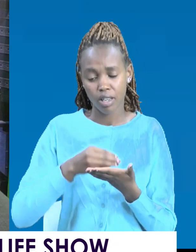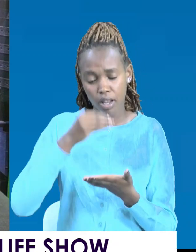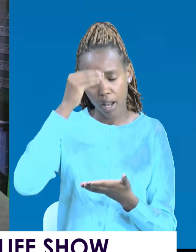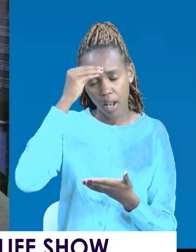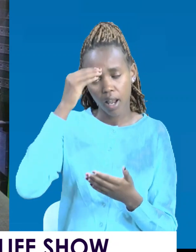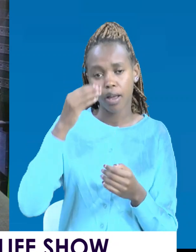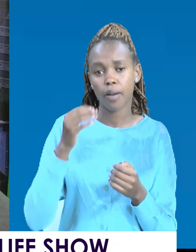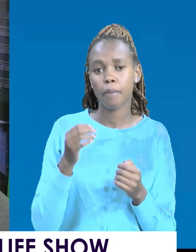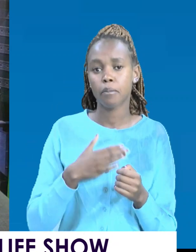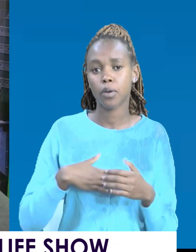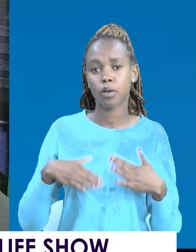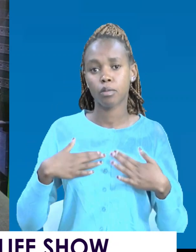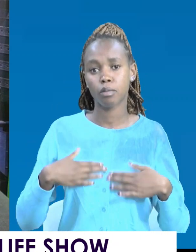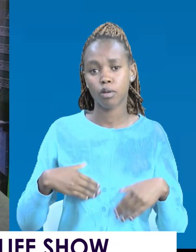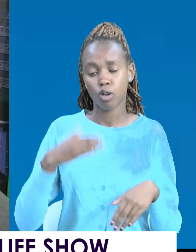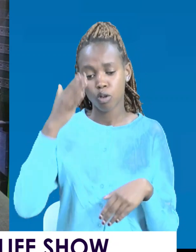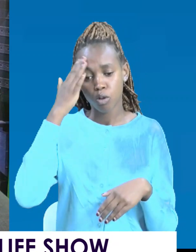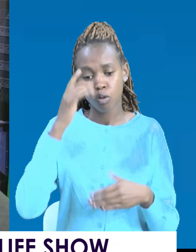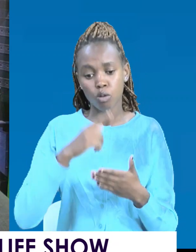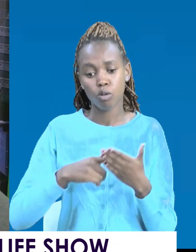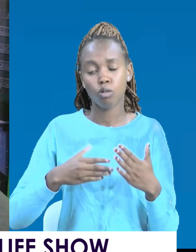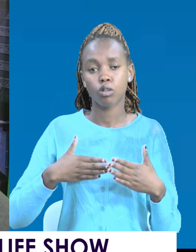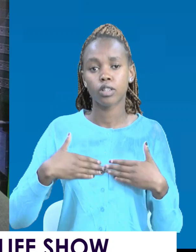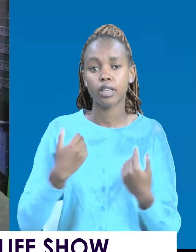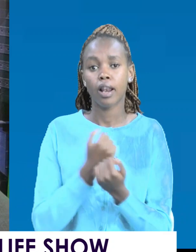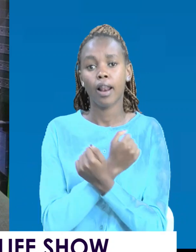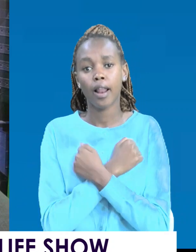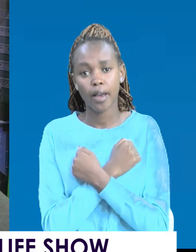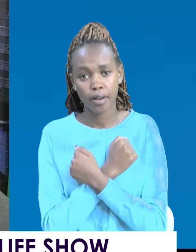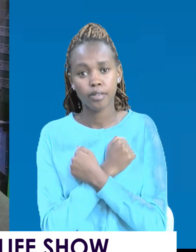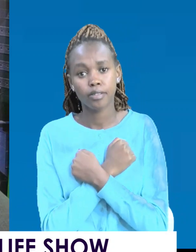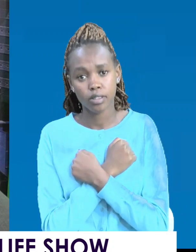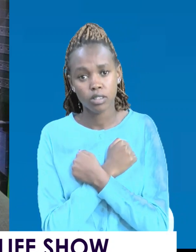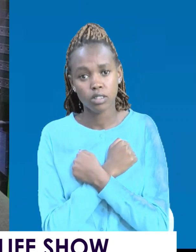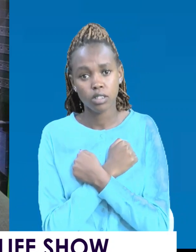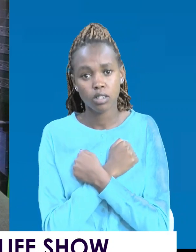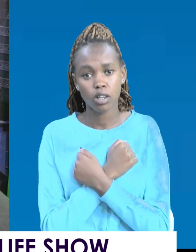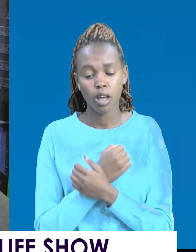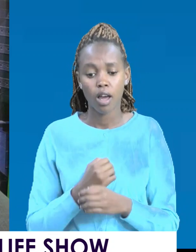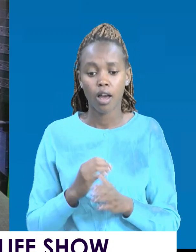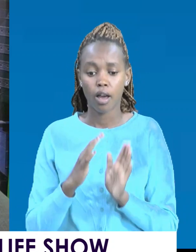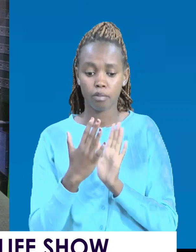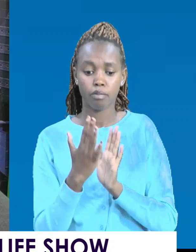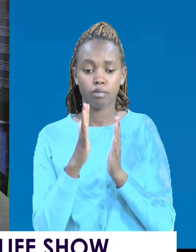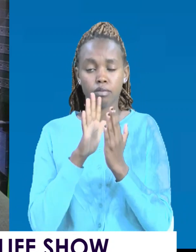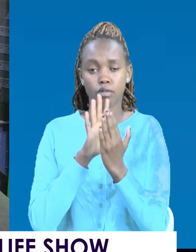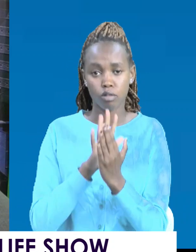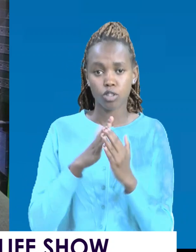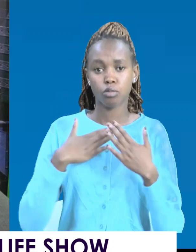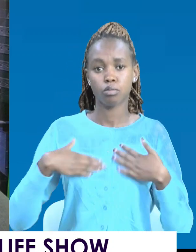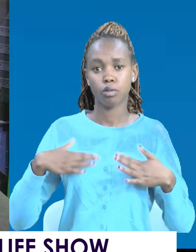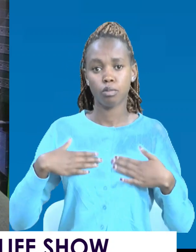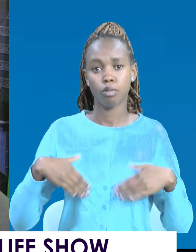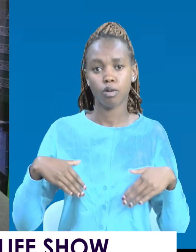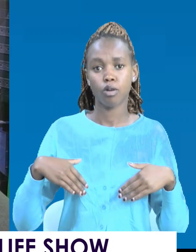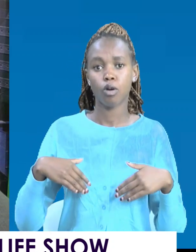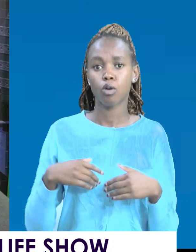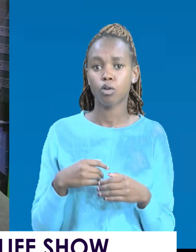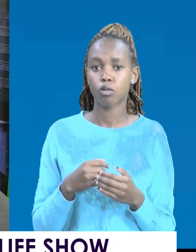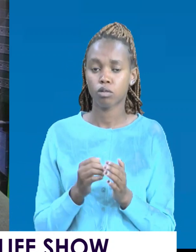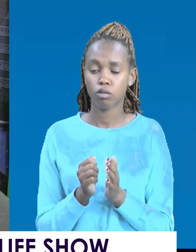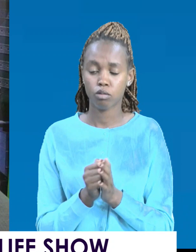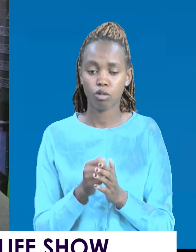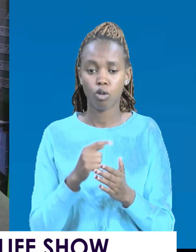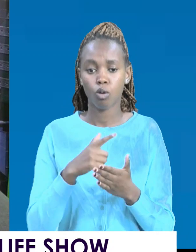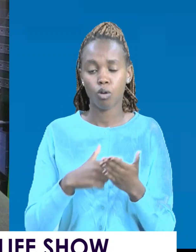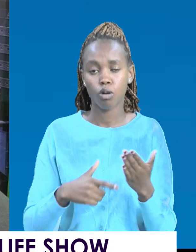people love, know what people like. Approach people with what they want. Don't go to people with your need.